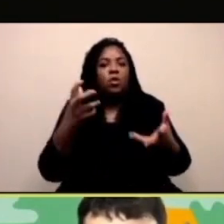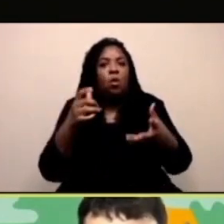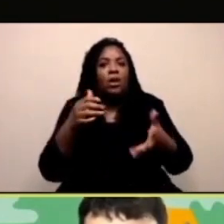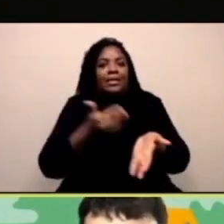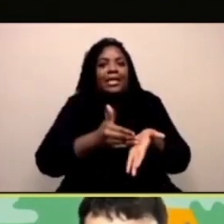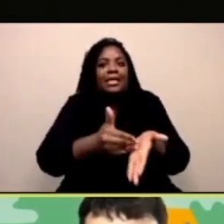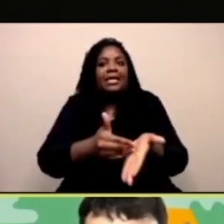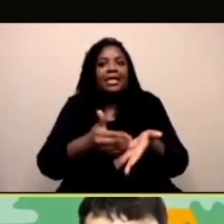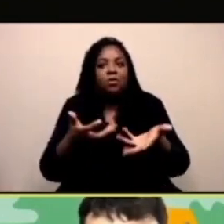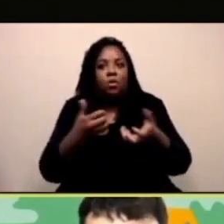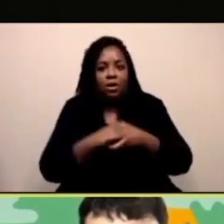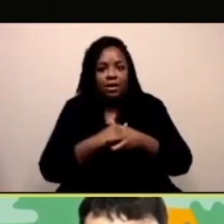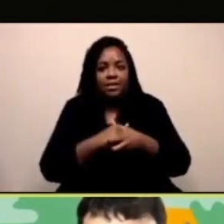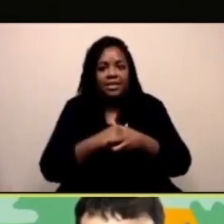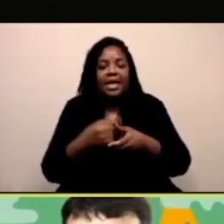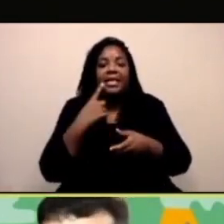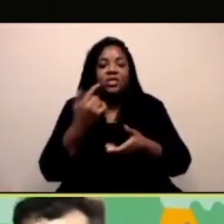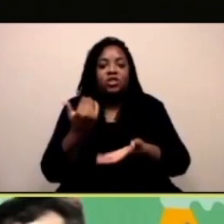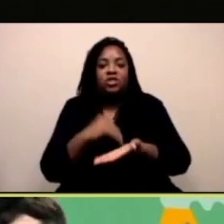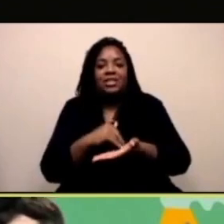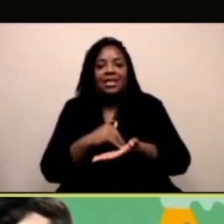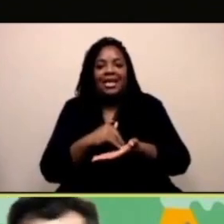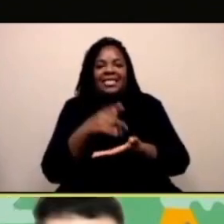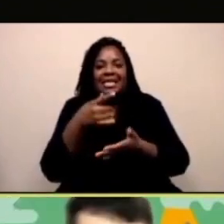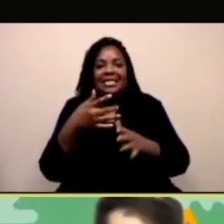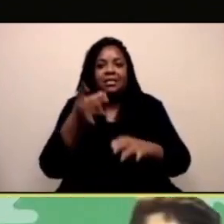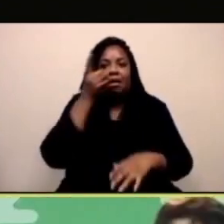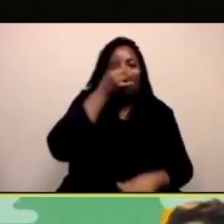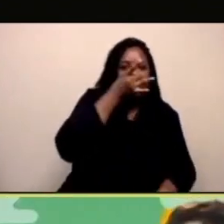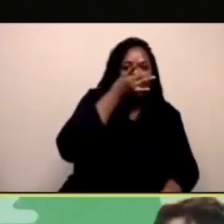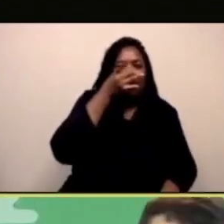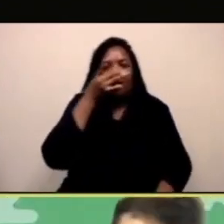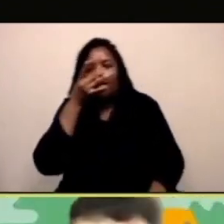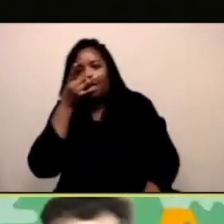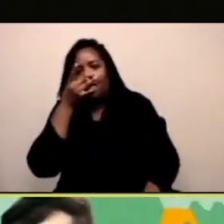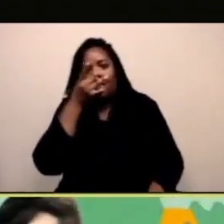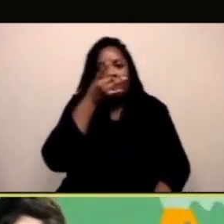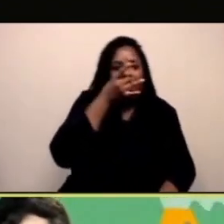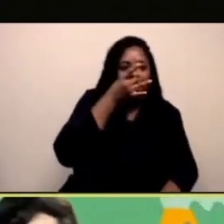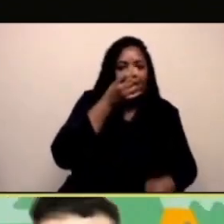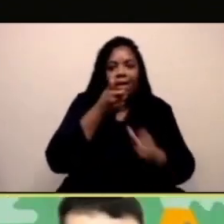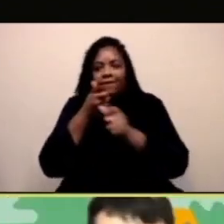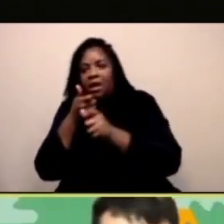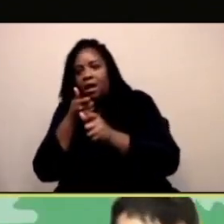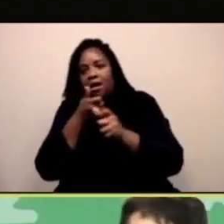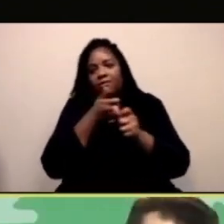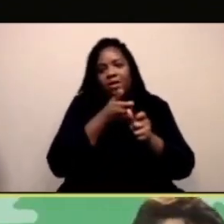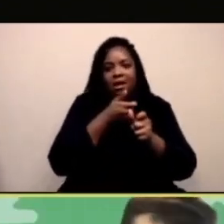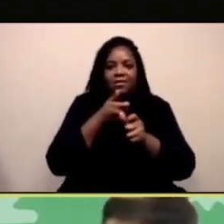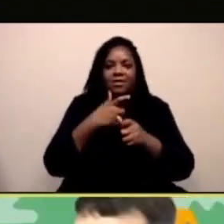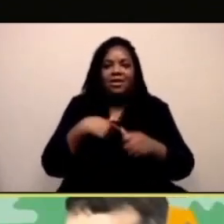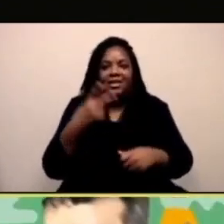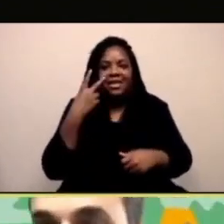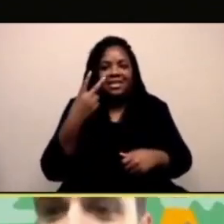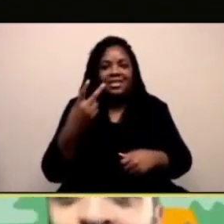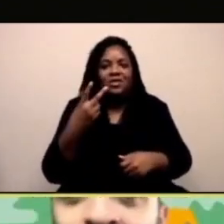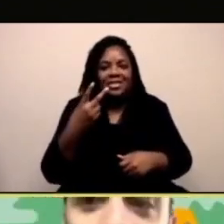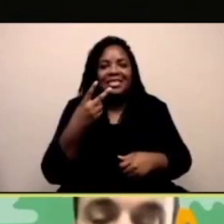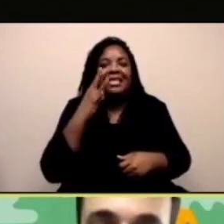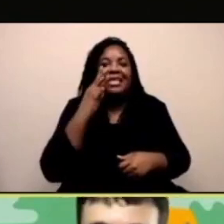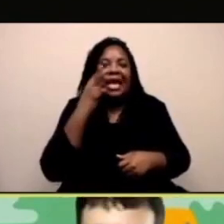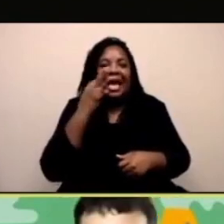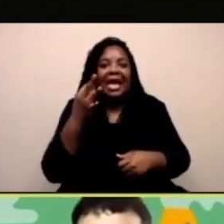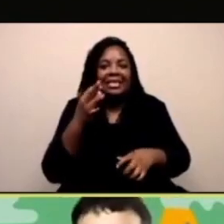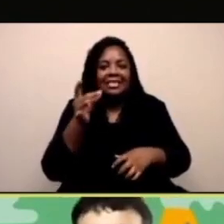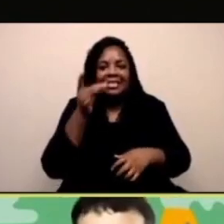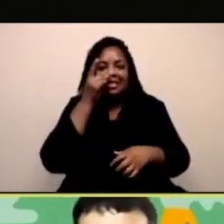now it just repeatedly goes to my nose and follows me around. So I have the scratch cat stuck to my face.